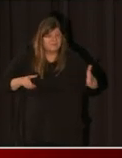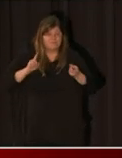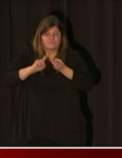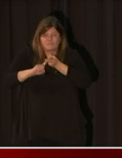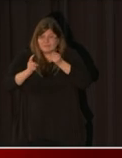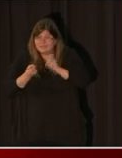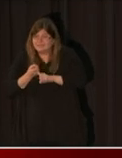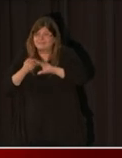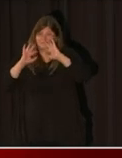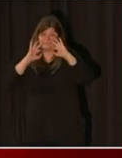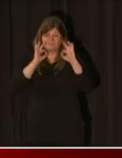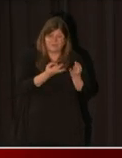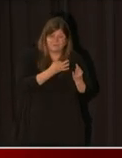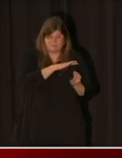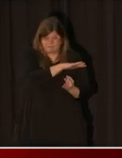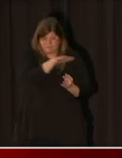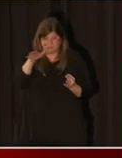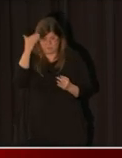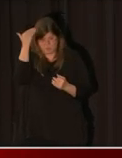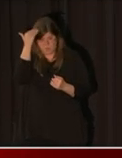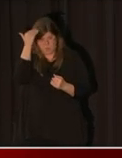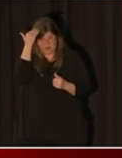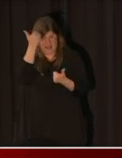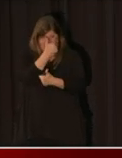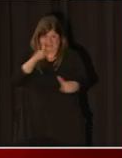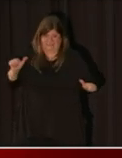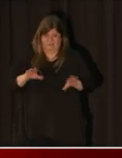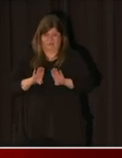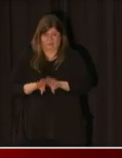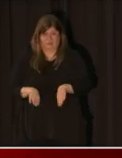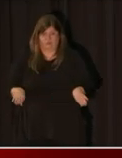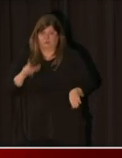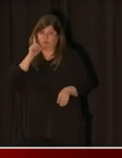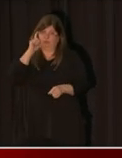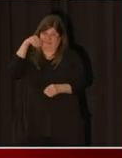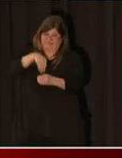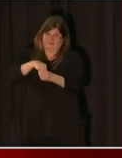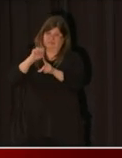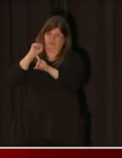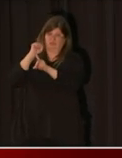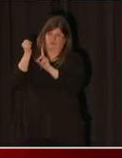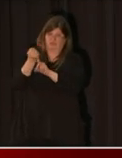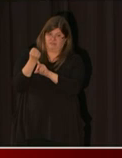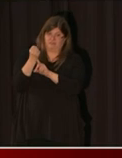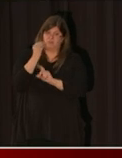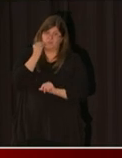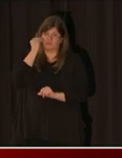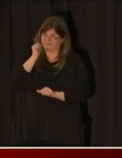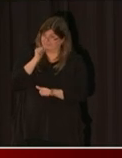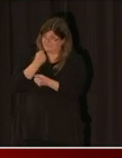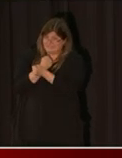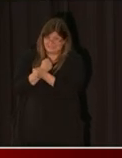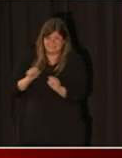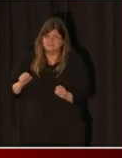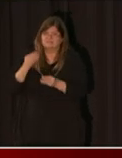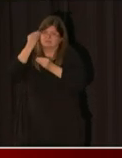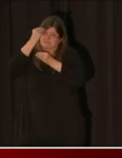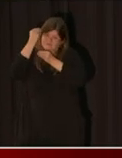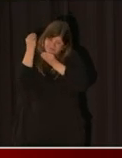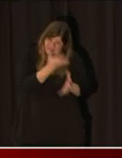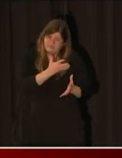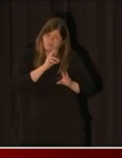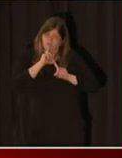child in an unsafe situation at home to know that they can report incidents of child abuse and neglect to